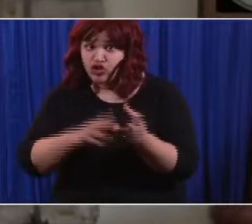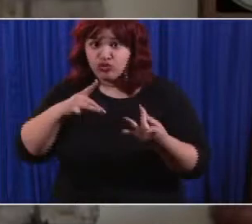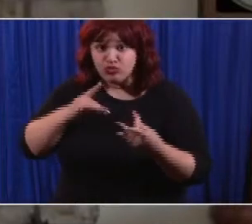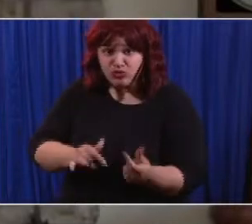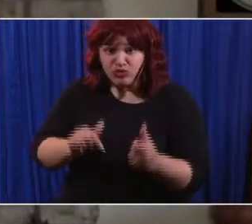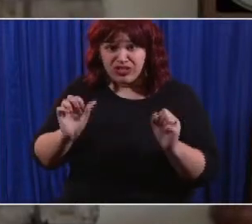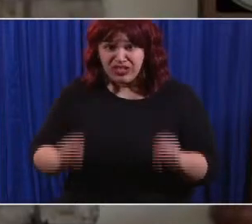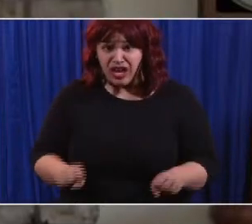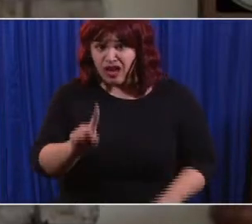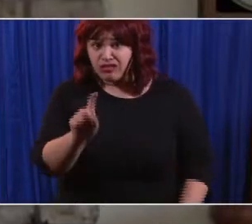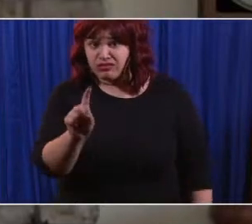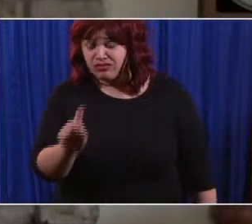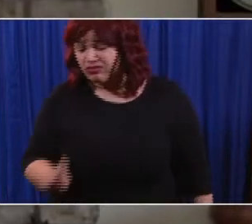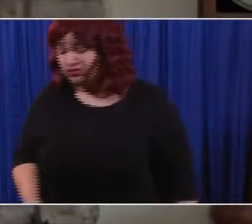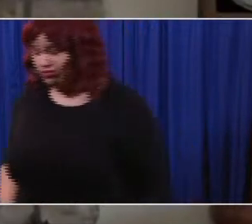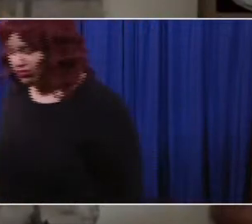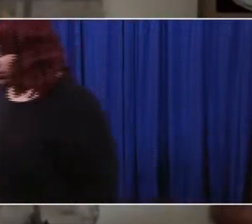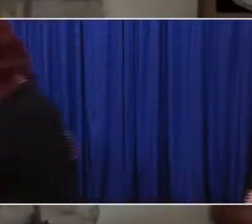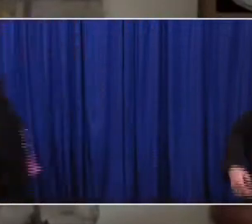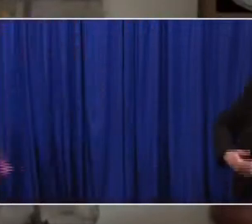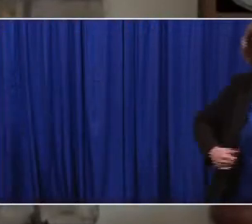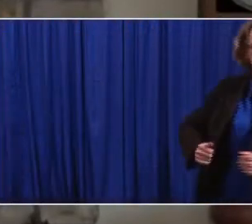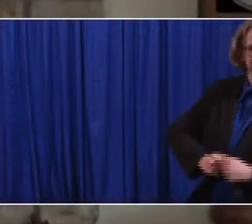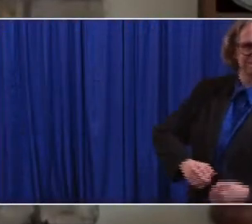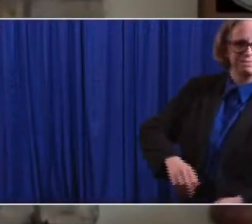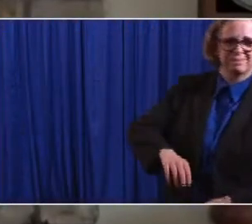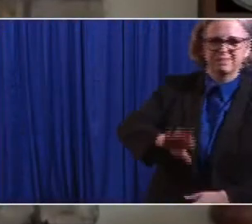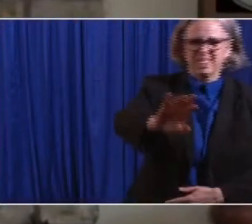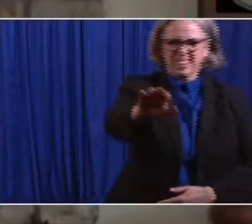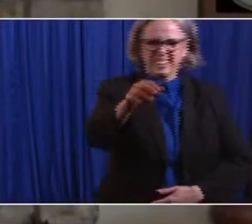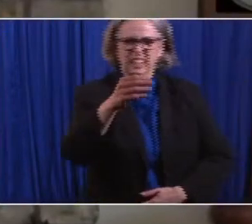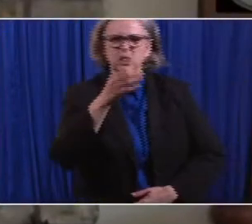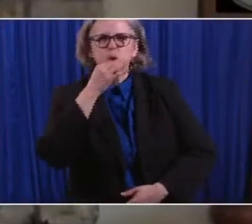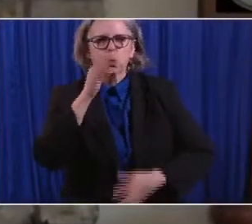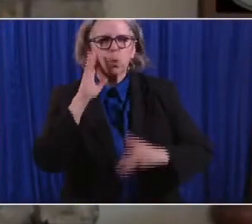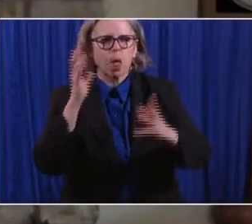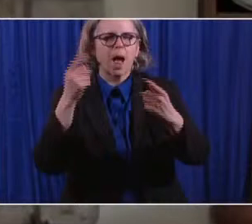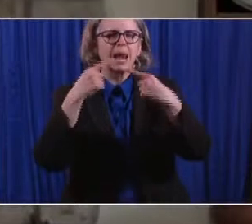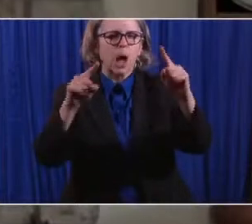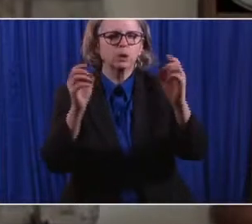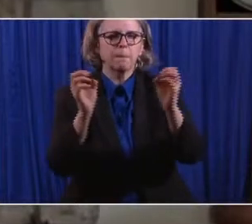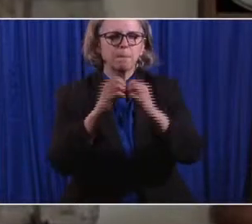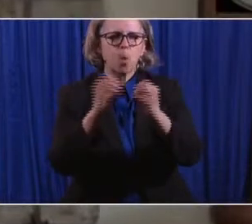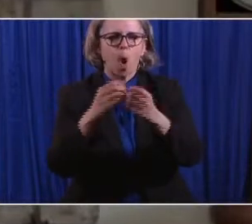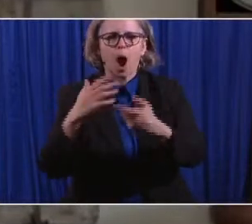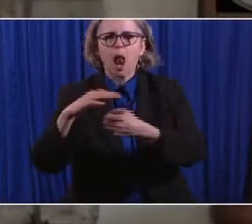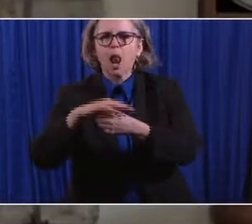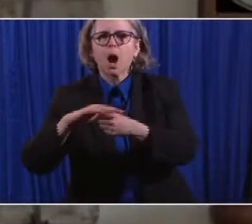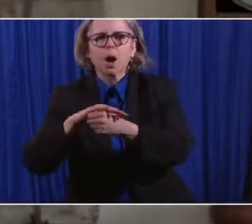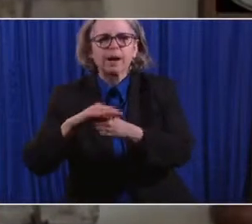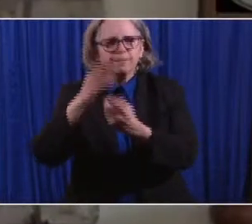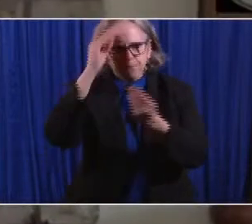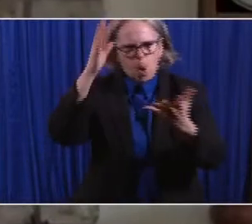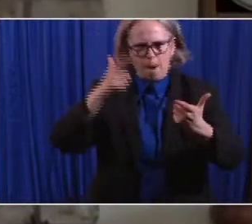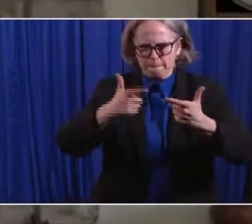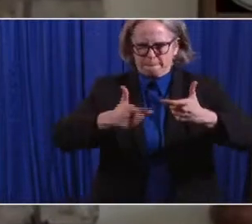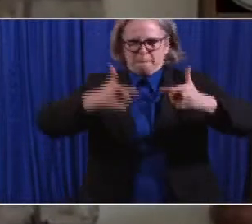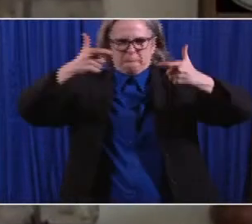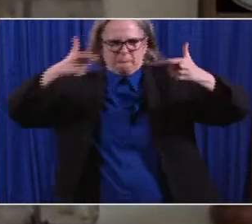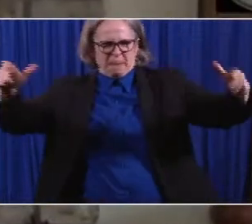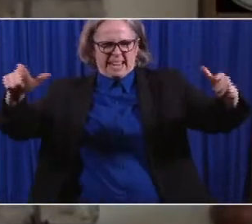announcing shortly additional locations as far as mass vaccination sites. That will not come for a